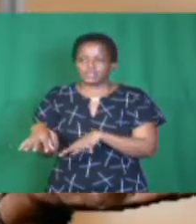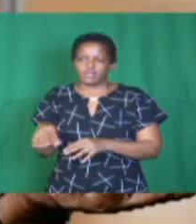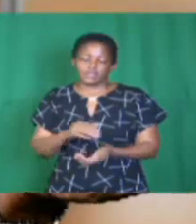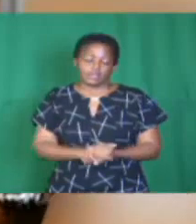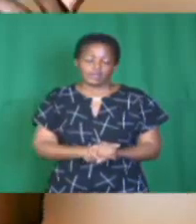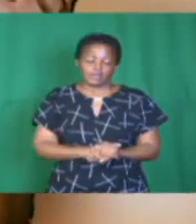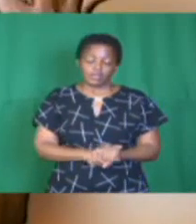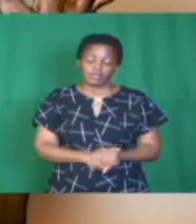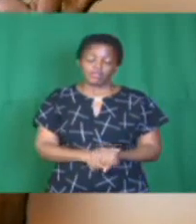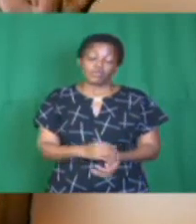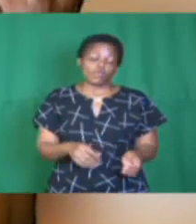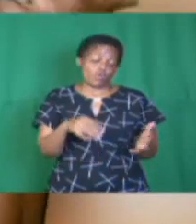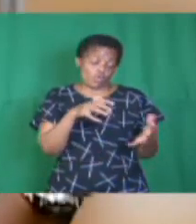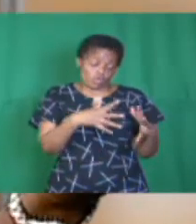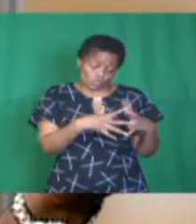solute remains